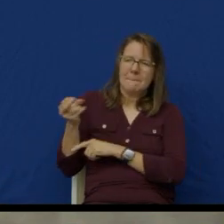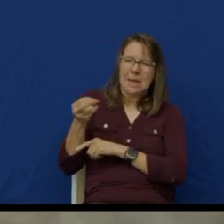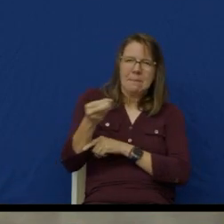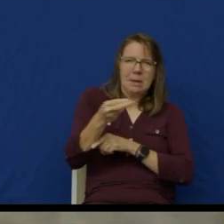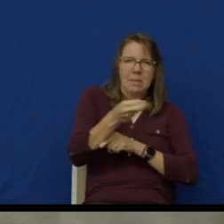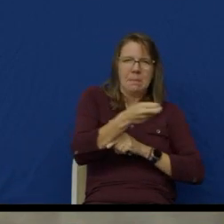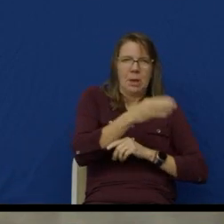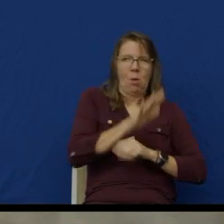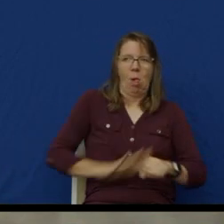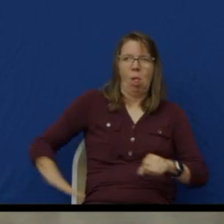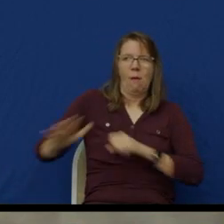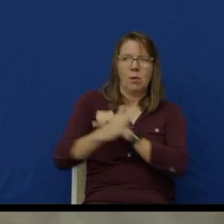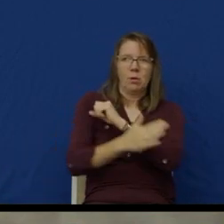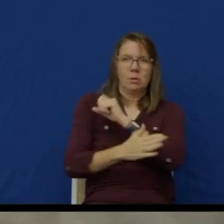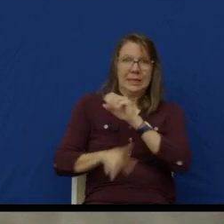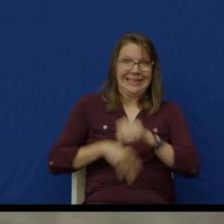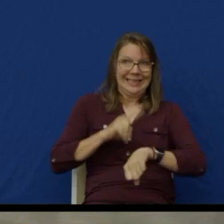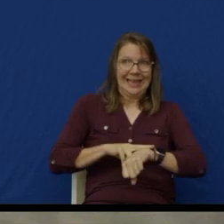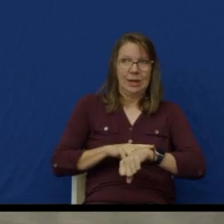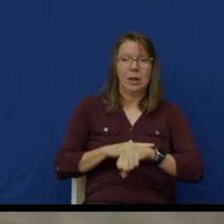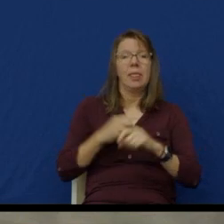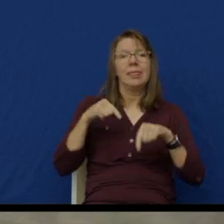year, KDE received